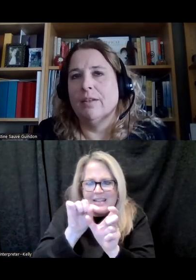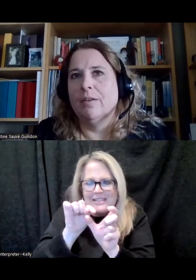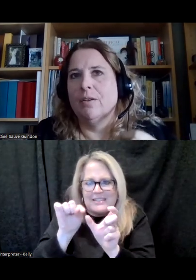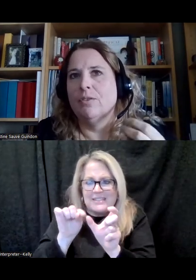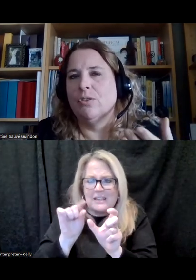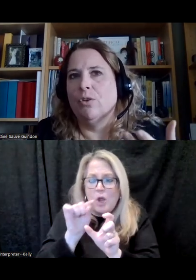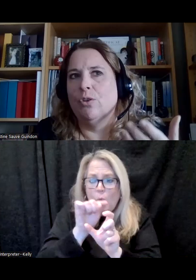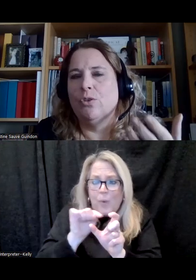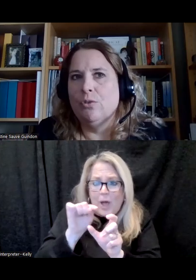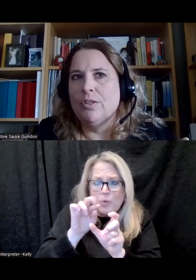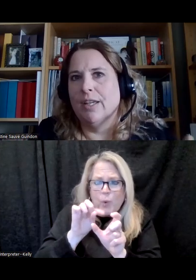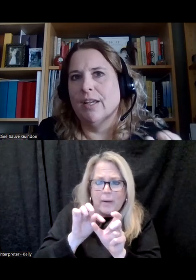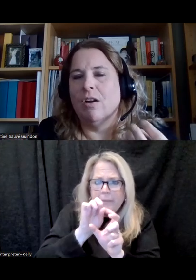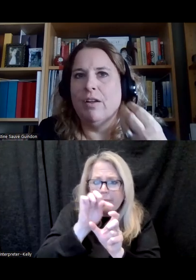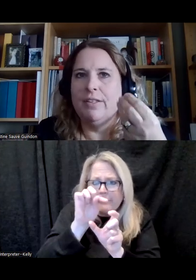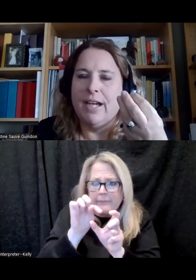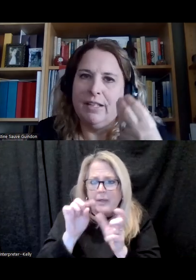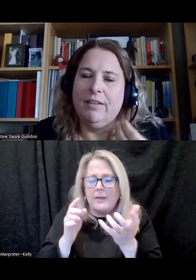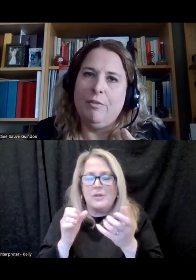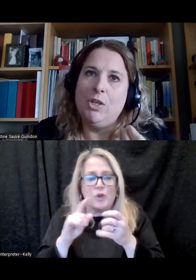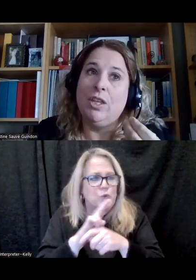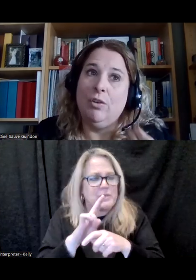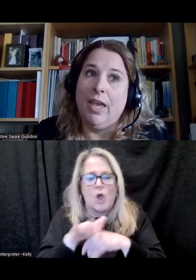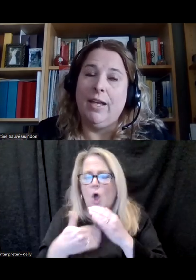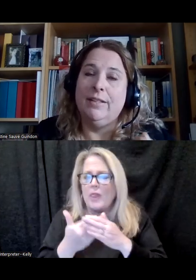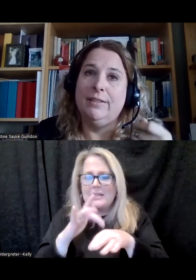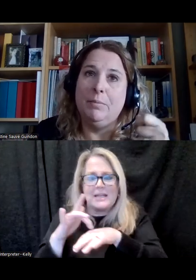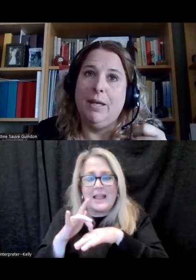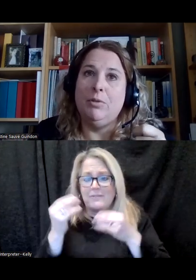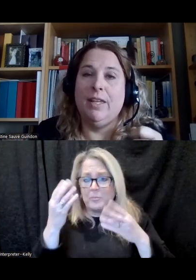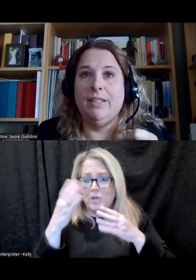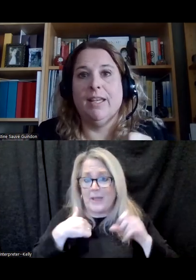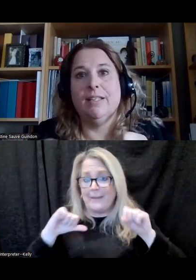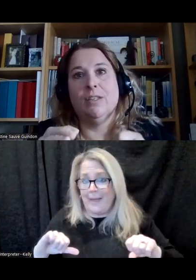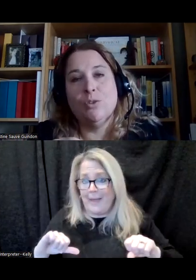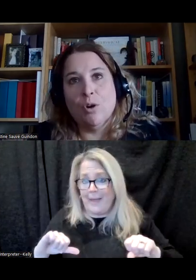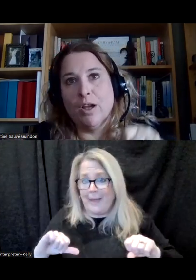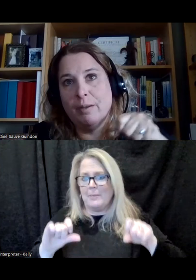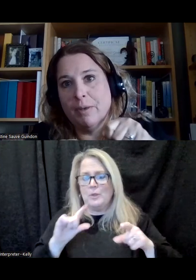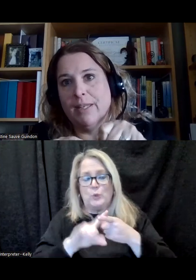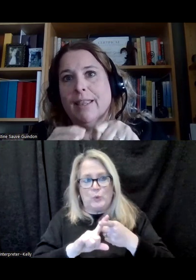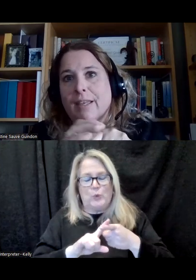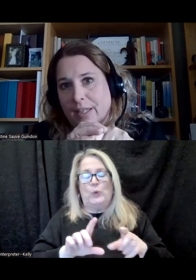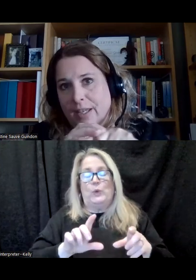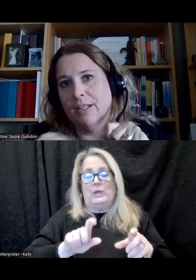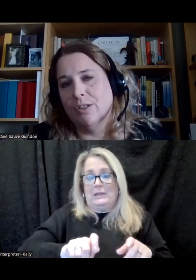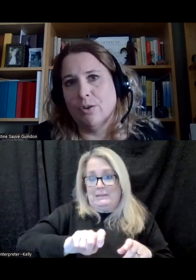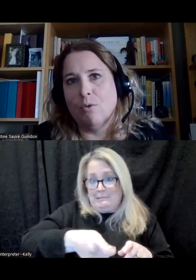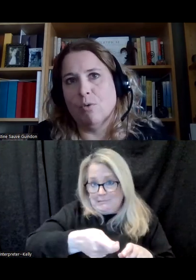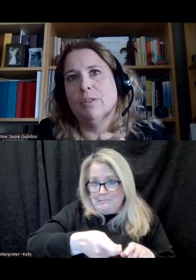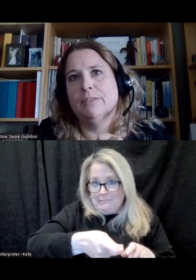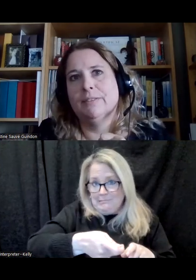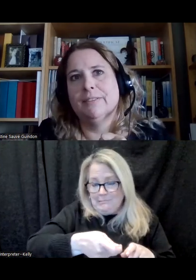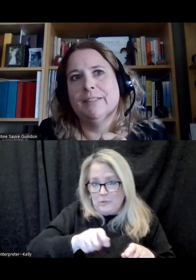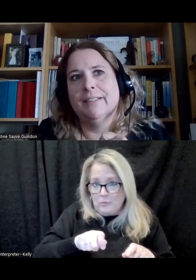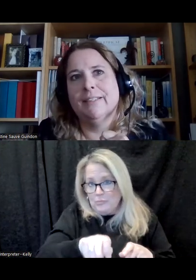right? So you're using all the tactile information that you can to be able then to get to the doorknob and get the key into the